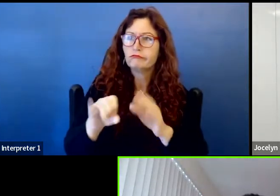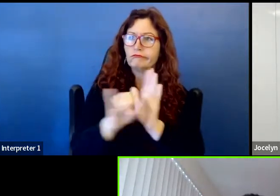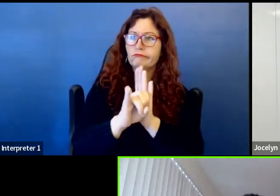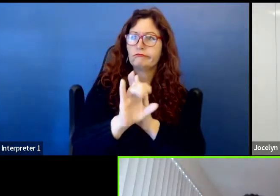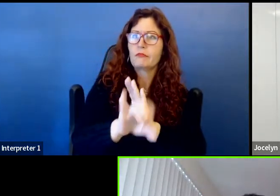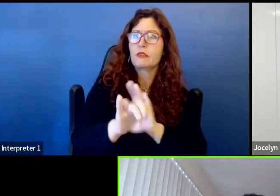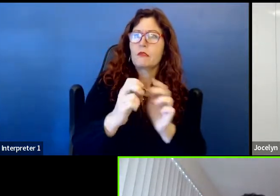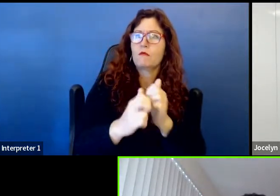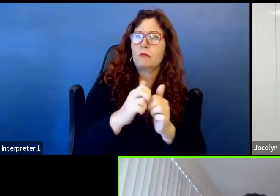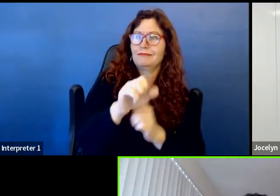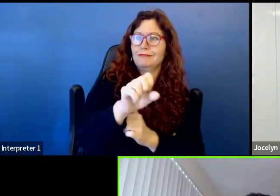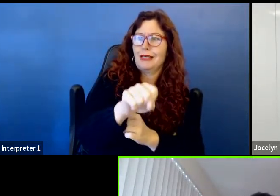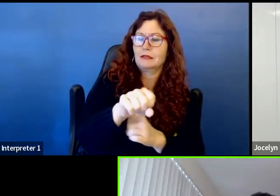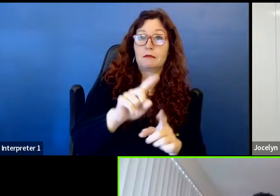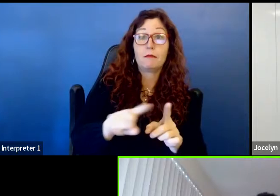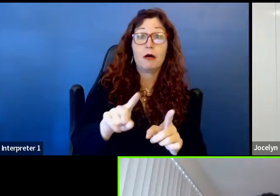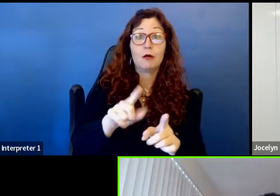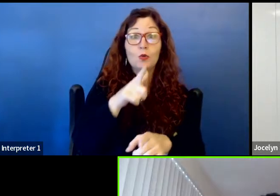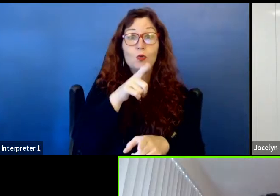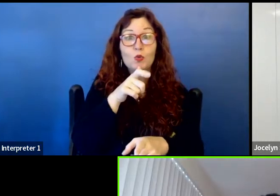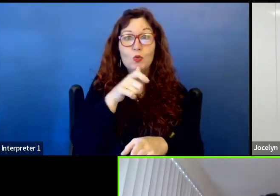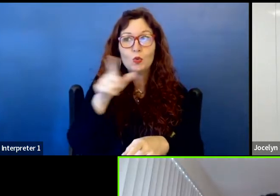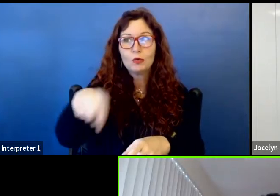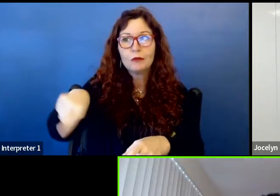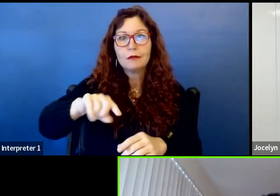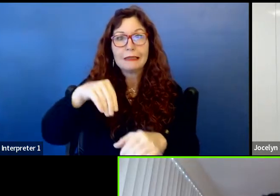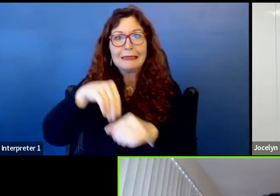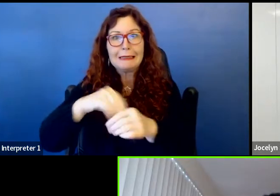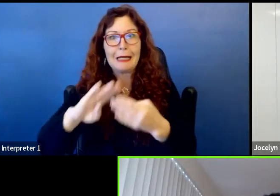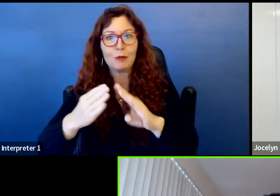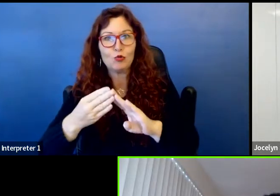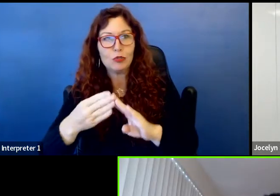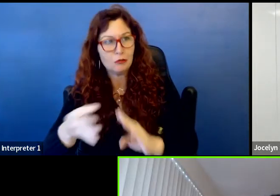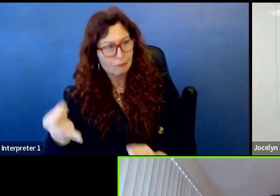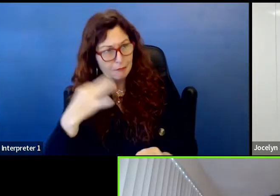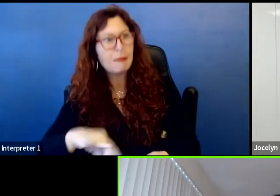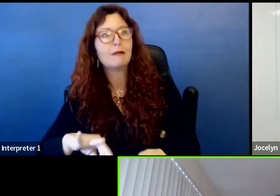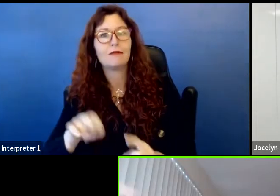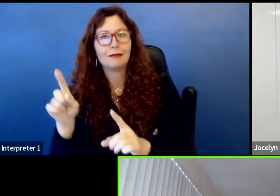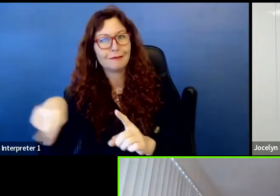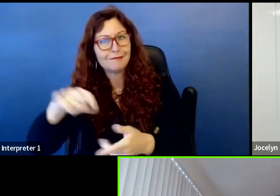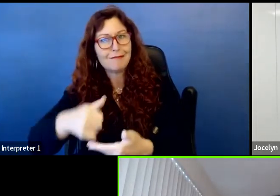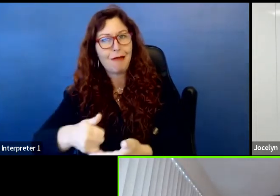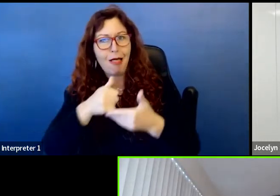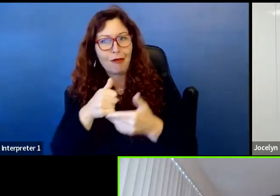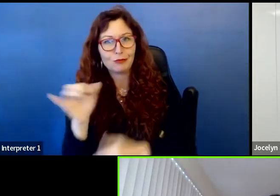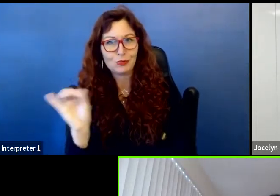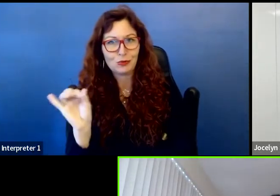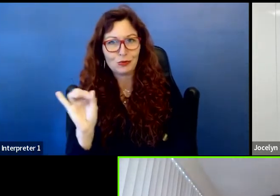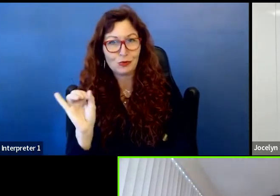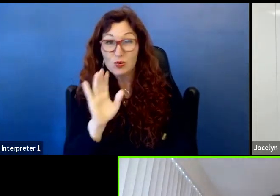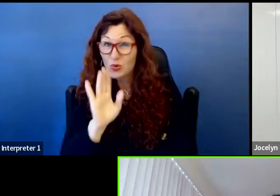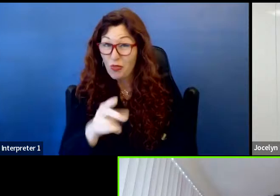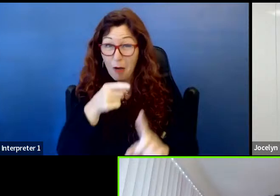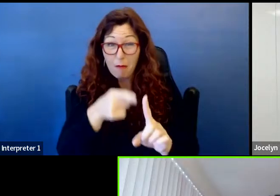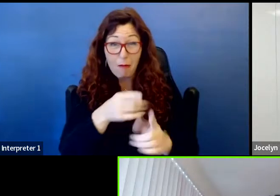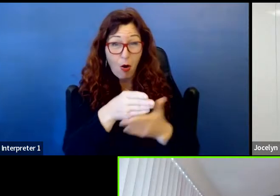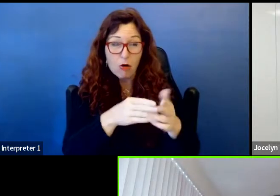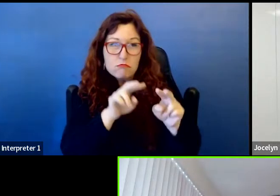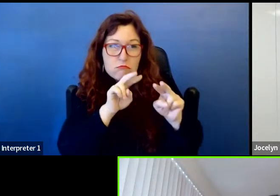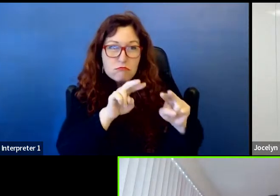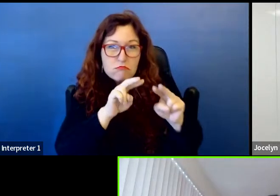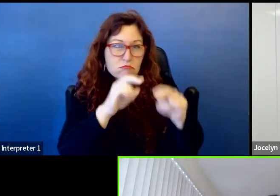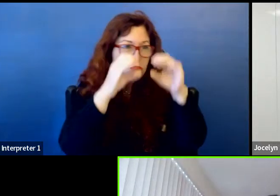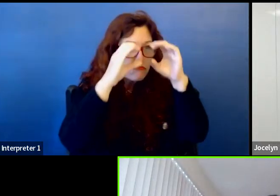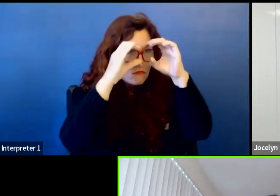with you know others who will also benefit from that um that monitoring project was what took them over the finish line and also the